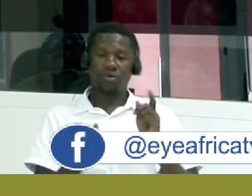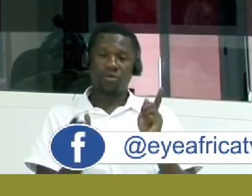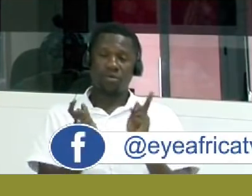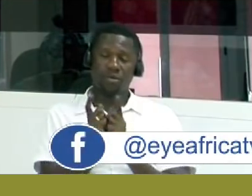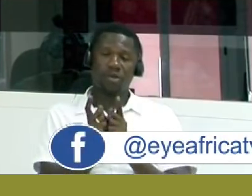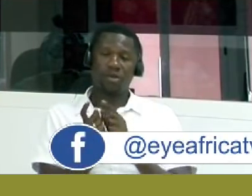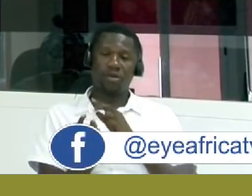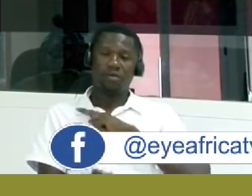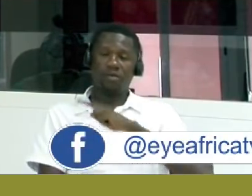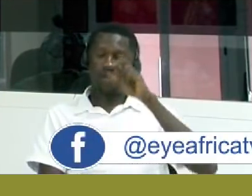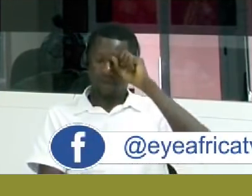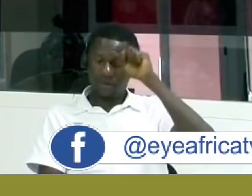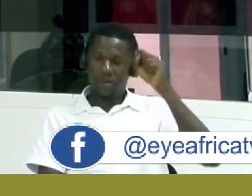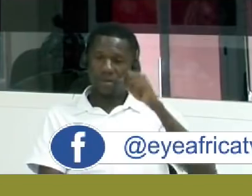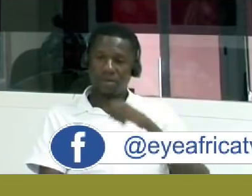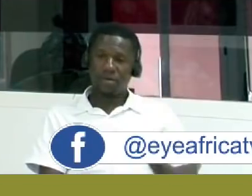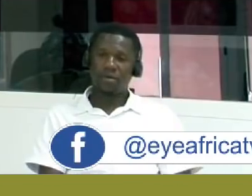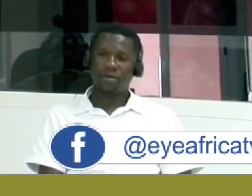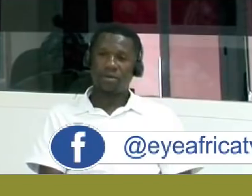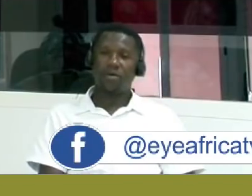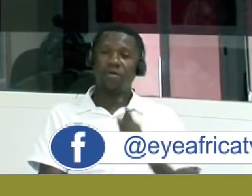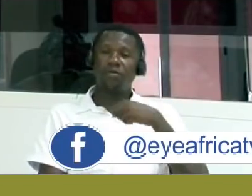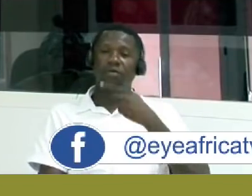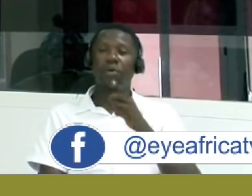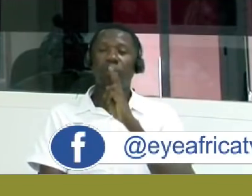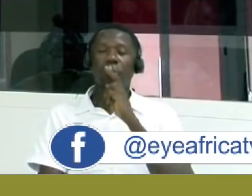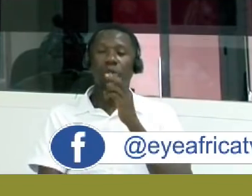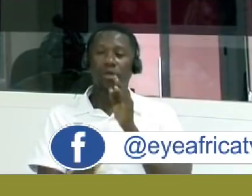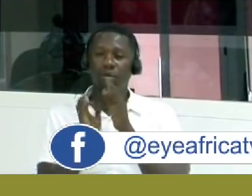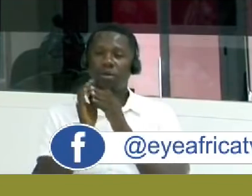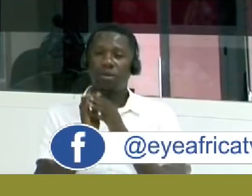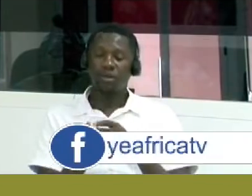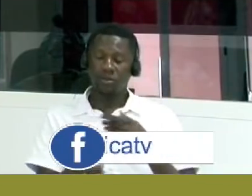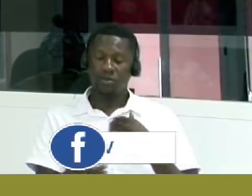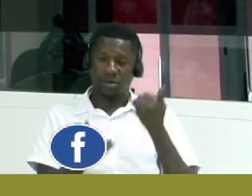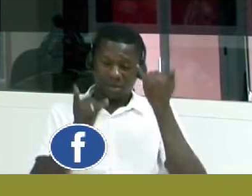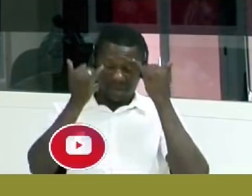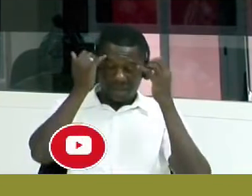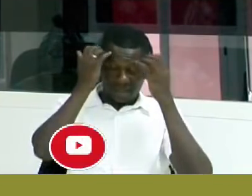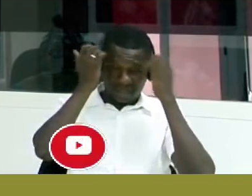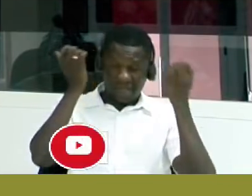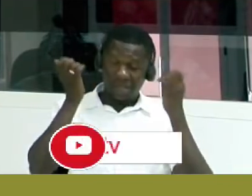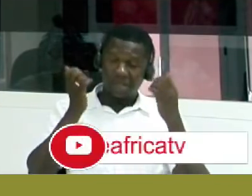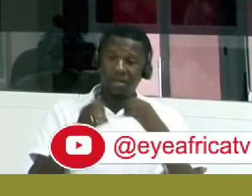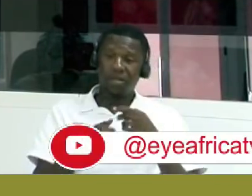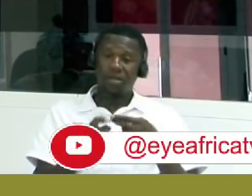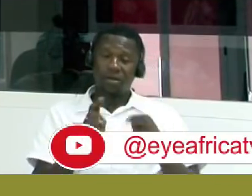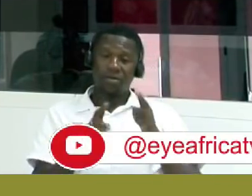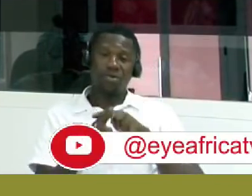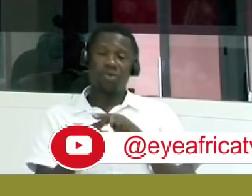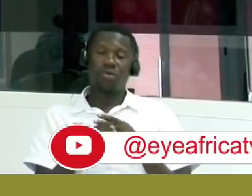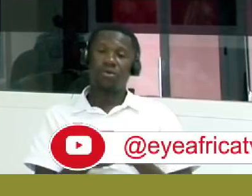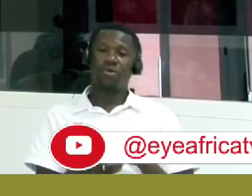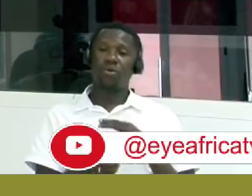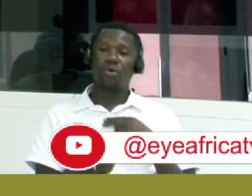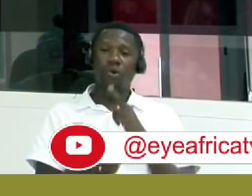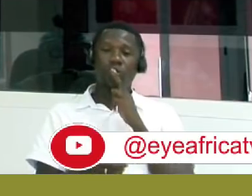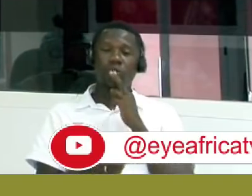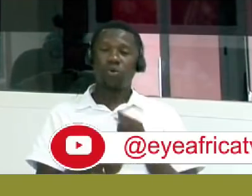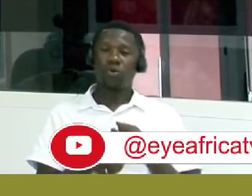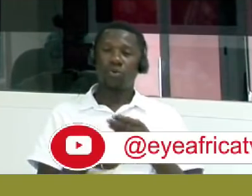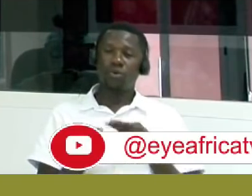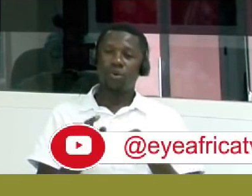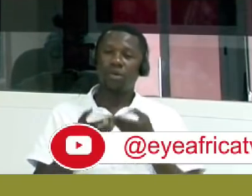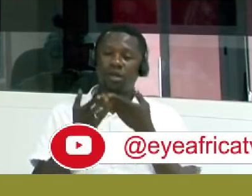that information? Oh, these were intelligence reports. And to whom did you communicate those orders? Again,